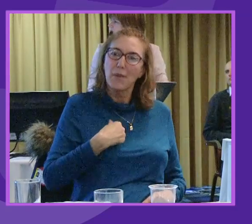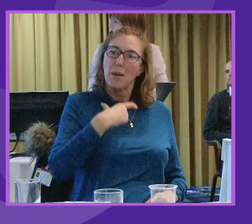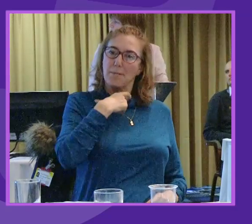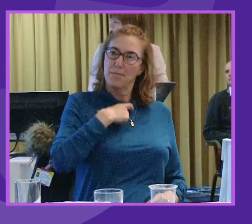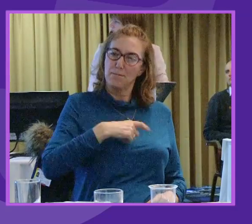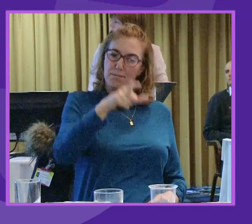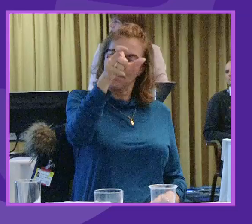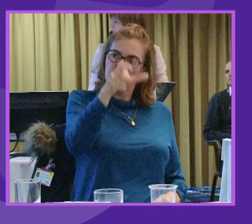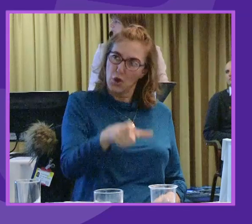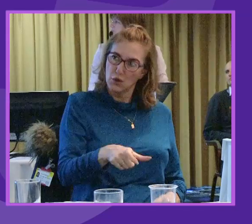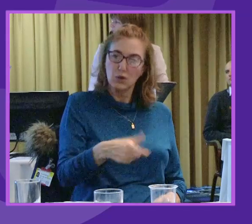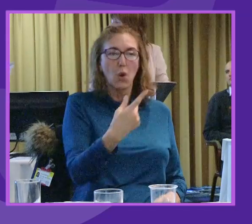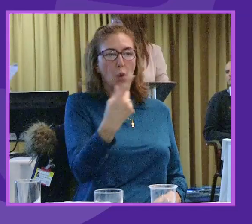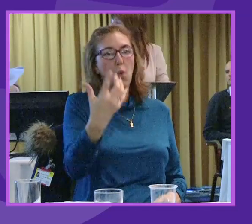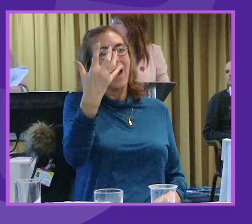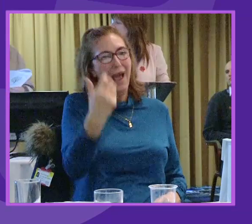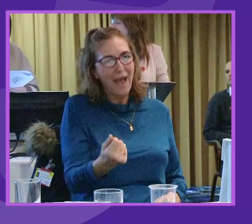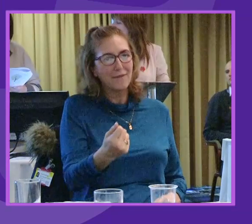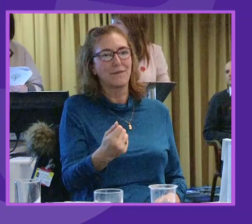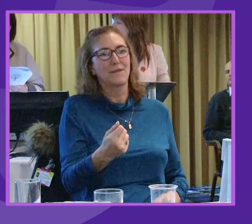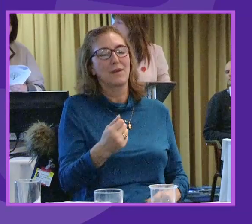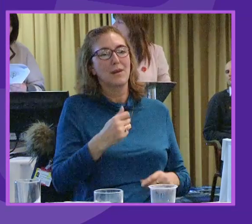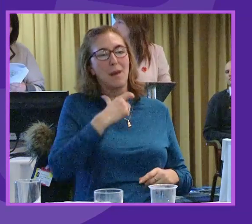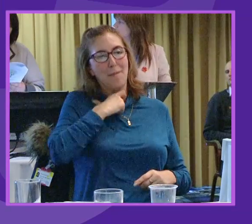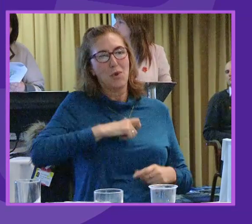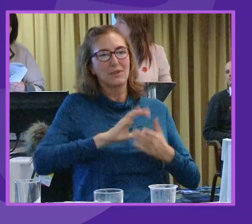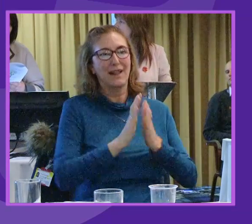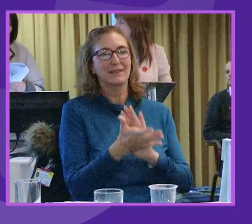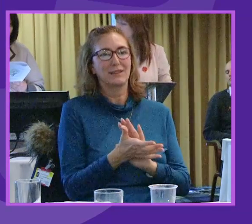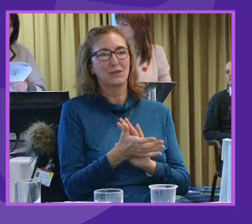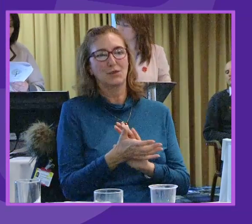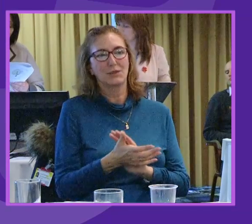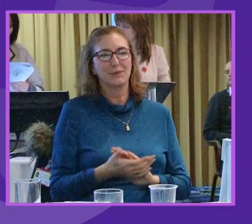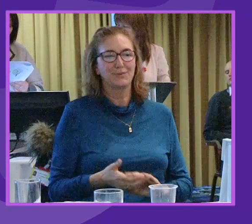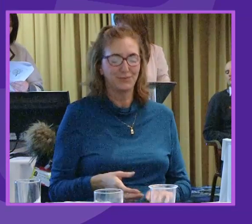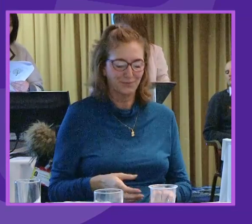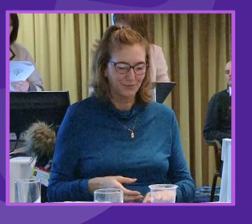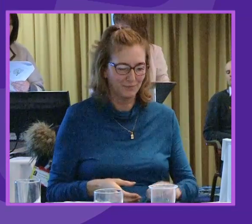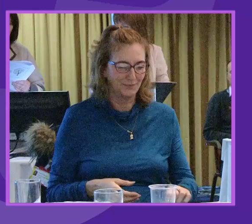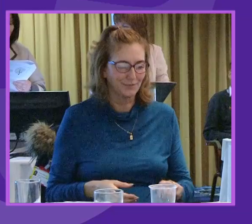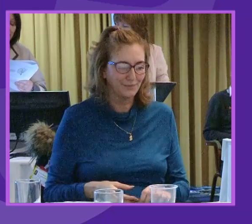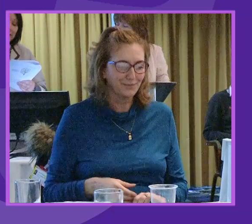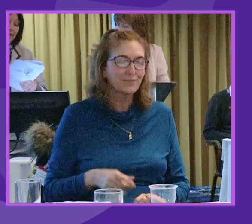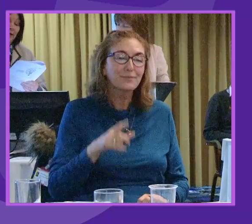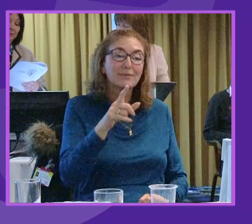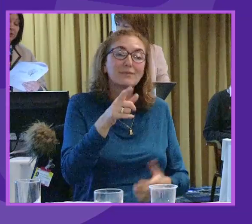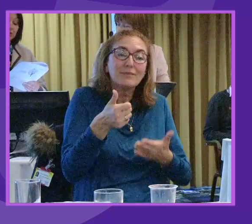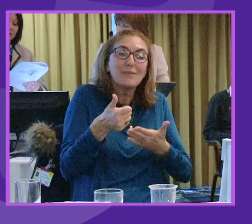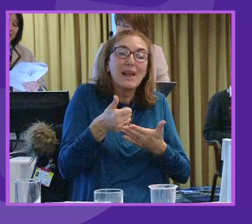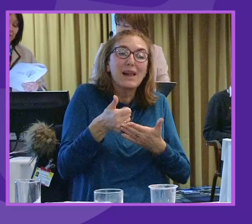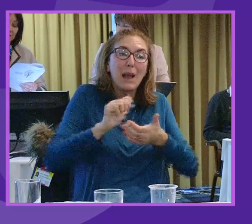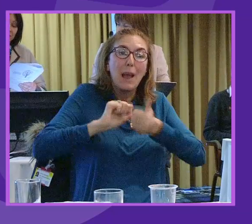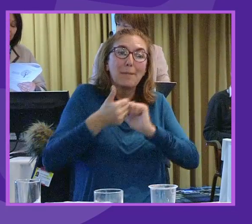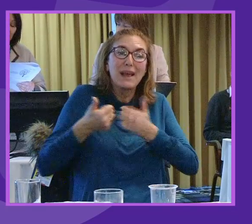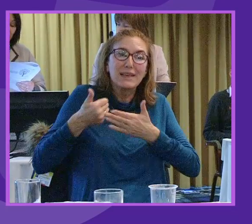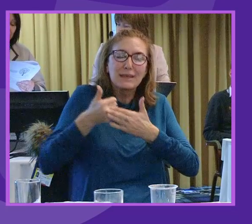Lynn and so many other professionals, but we need to look after you too. Having peer support workers within the